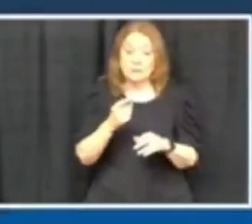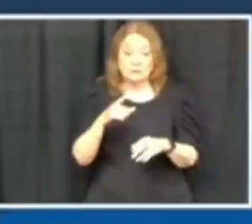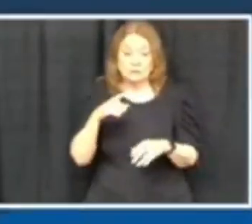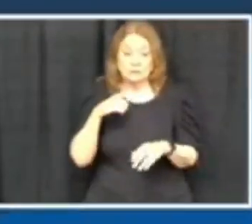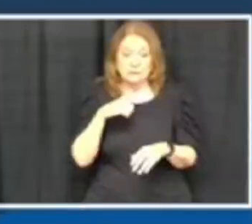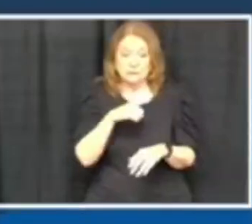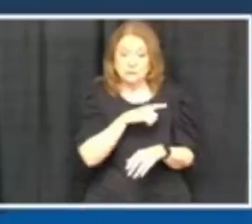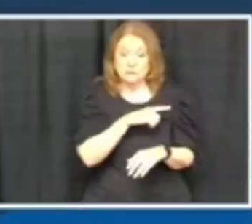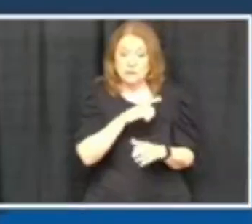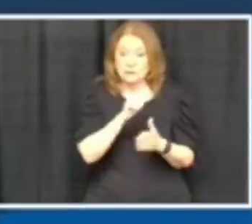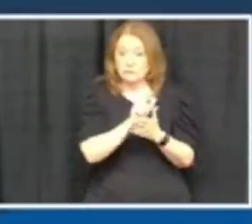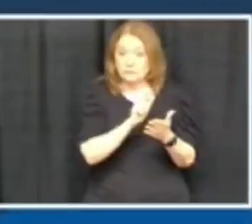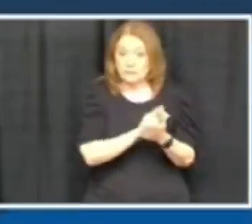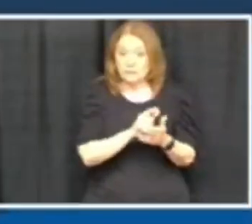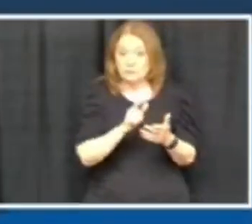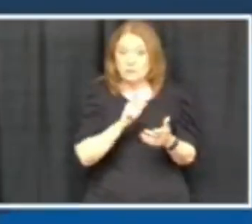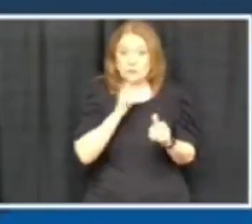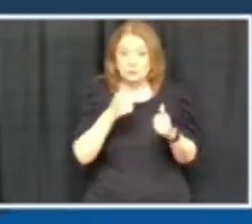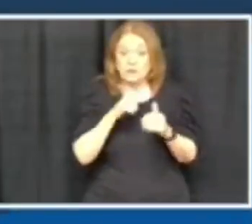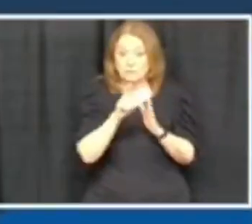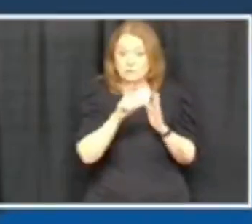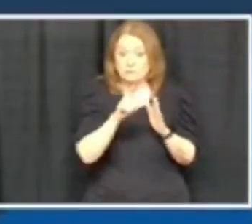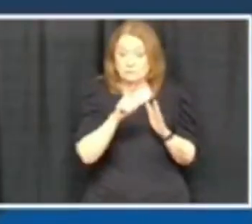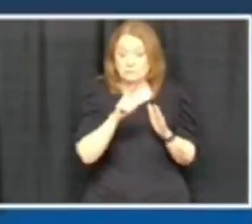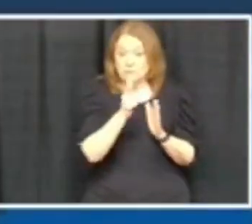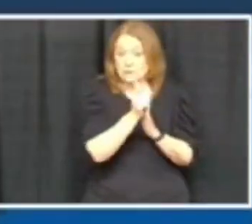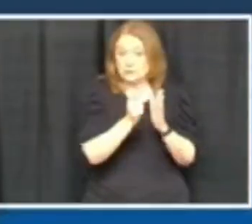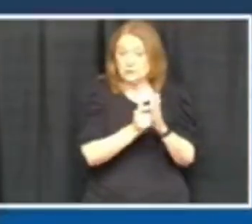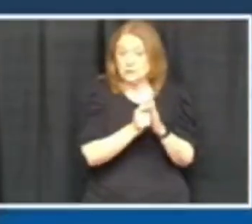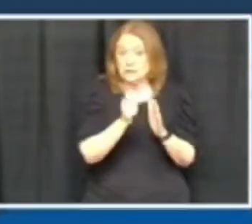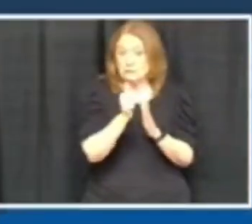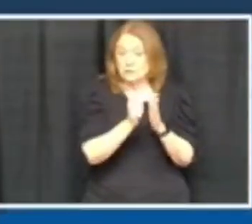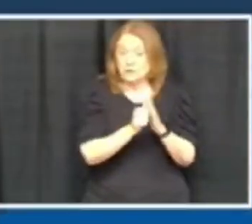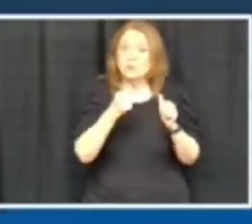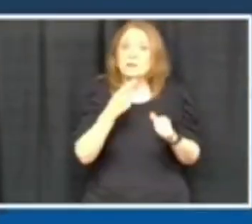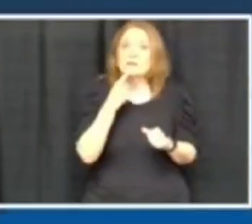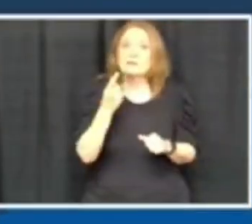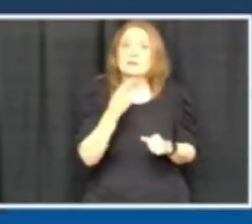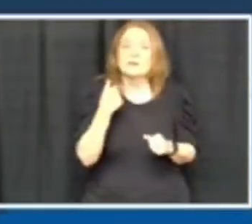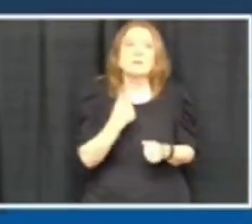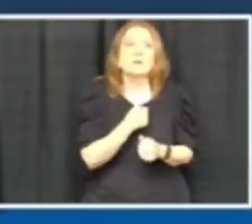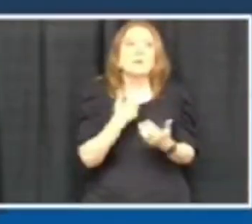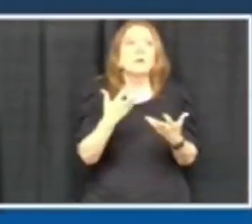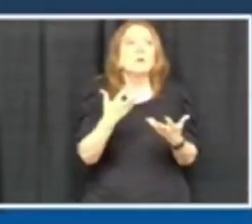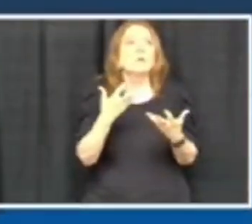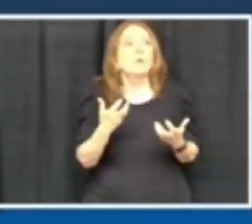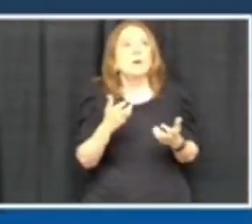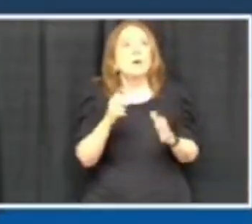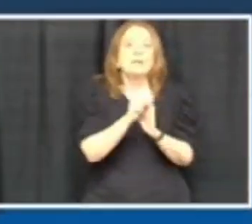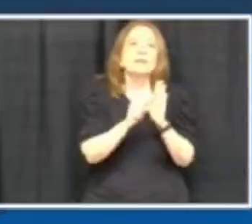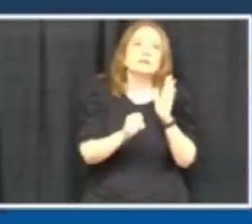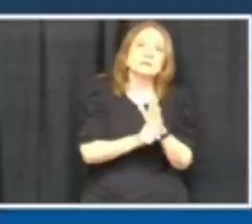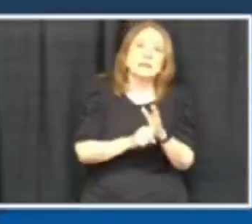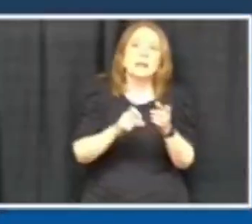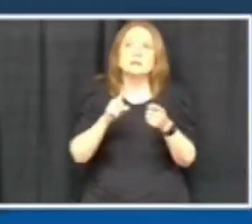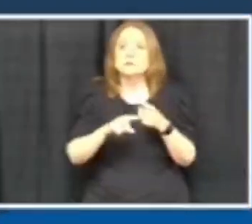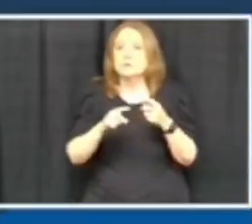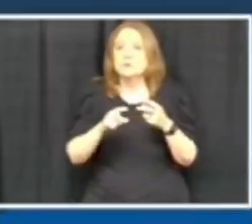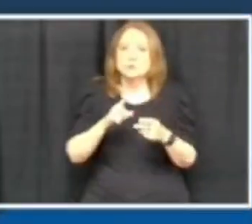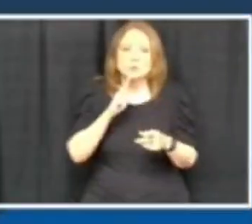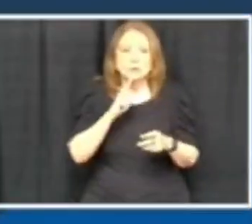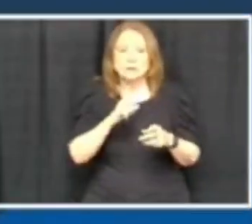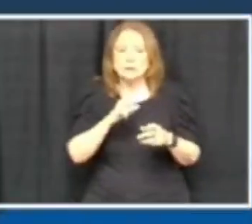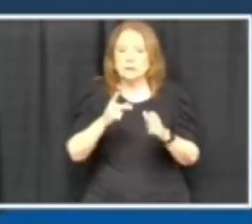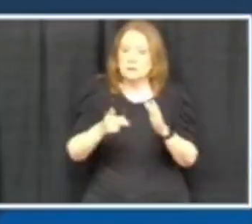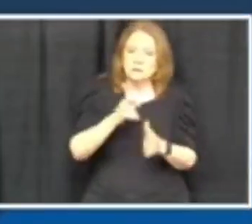actually have the legislative agenda. We could say something that we want the state to, double down on their